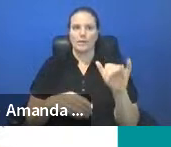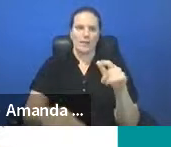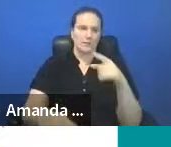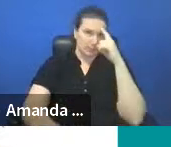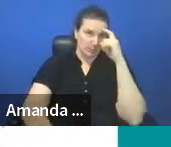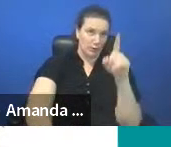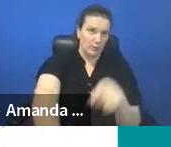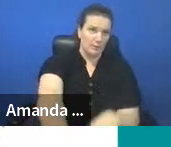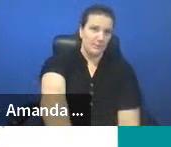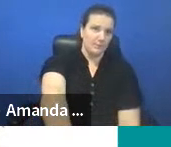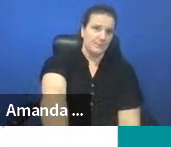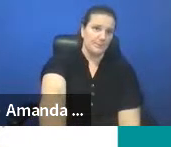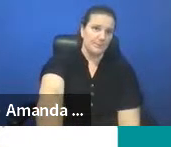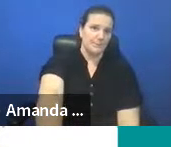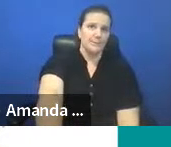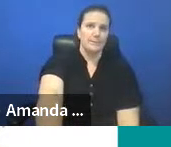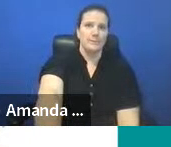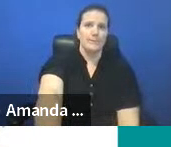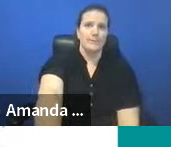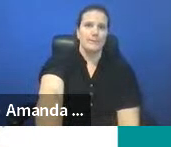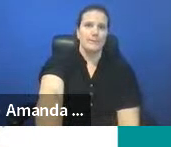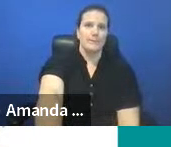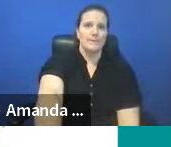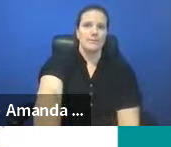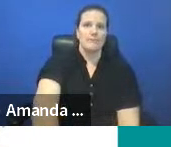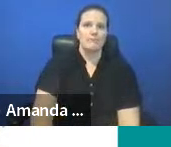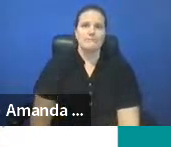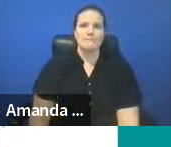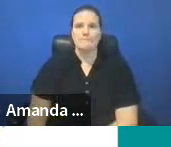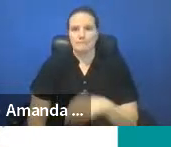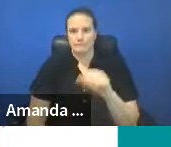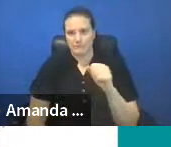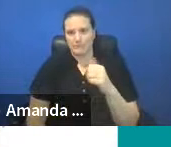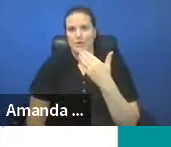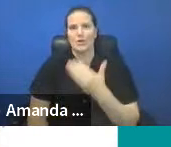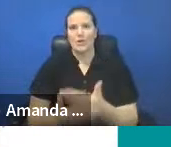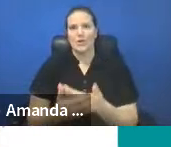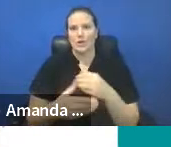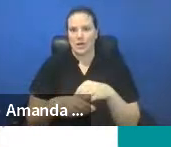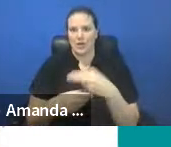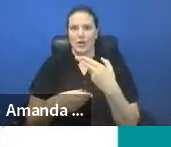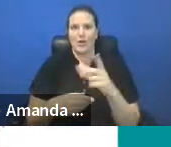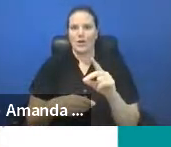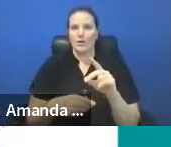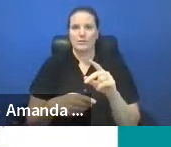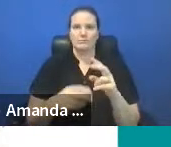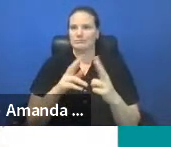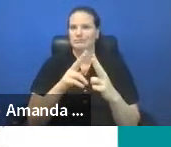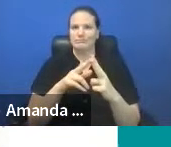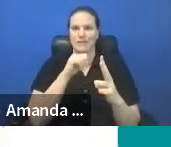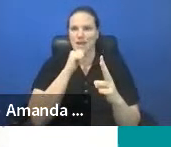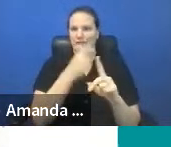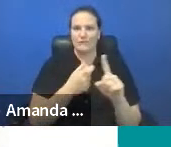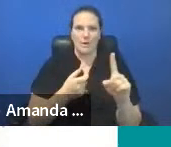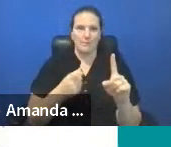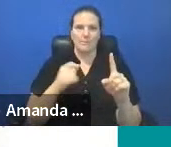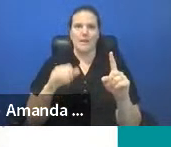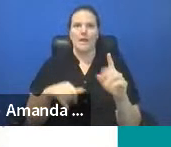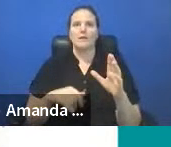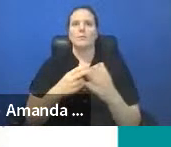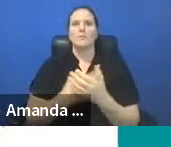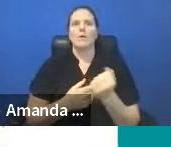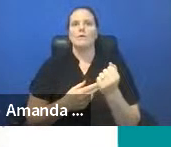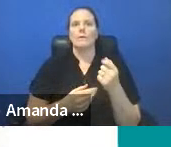summer? We were at Good in the Hood. Neither of these pictures are from Good in the Hood. They're both actually